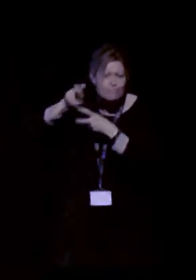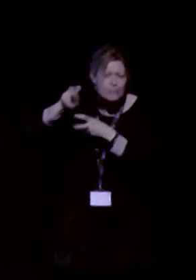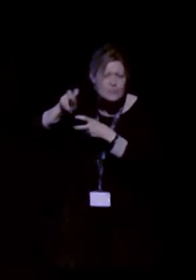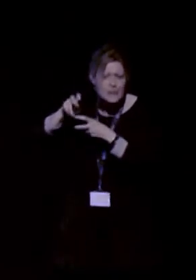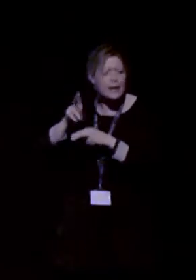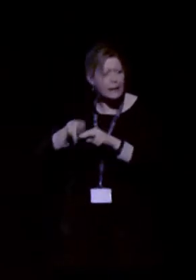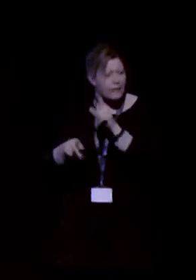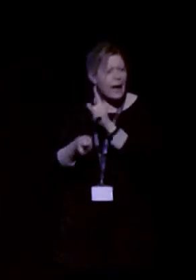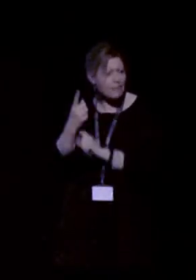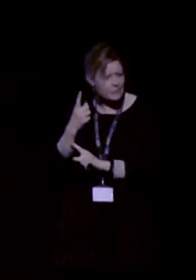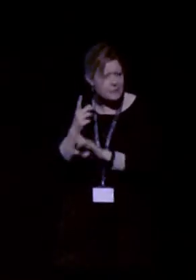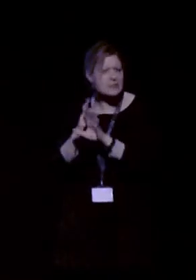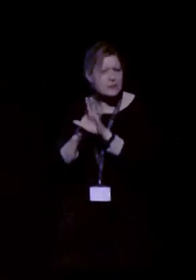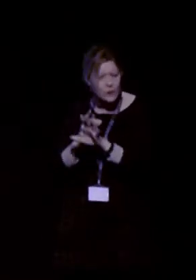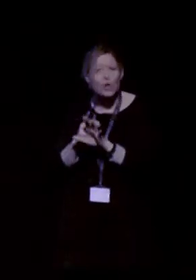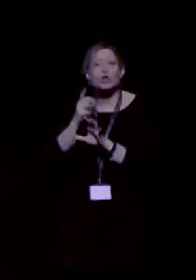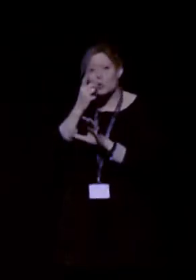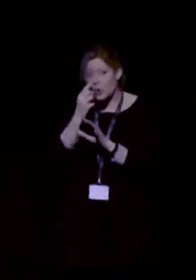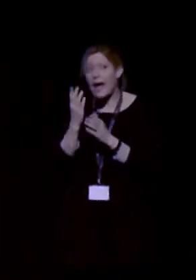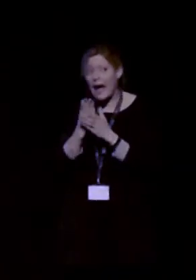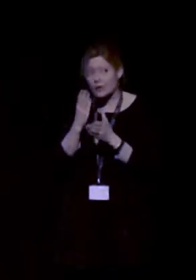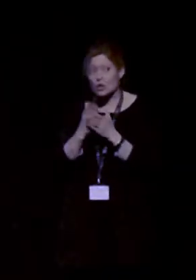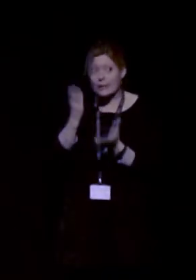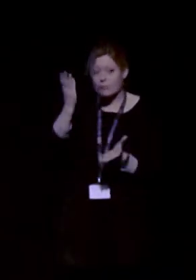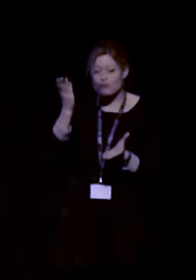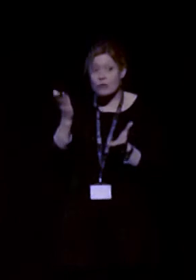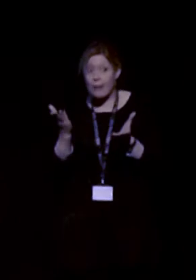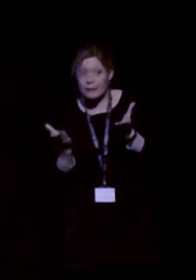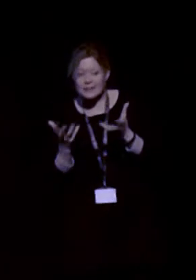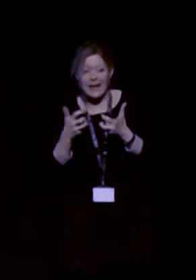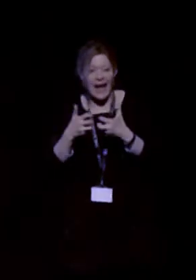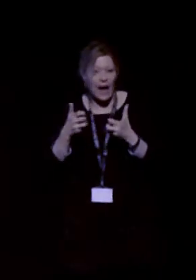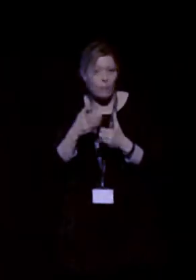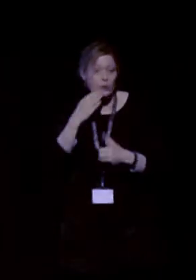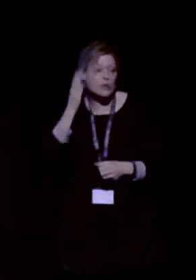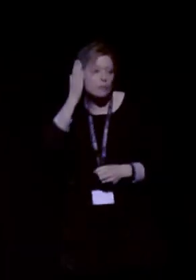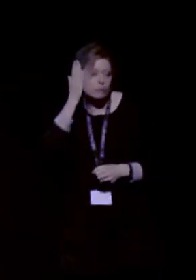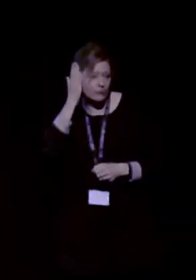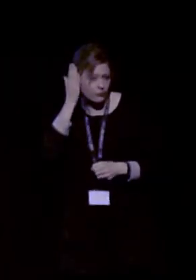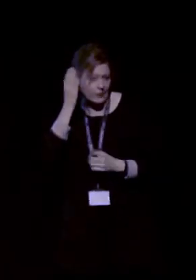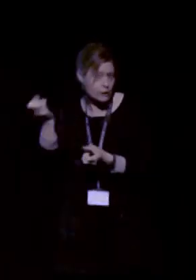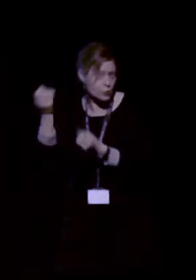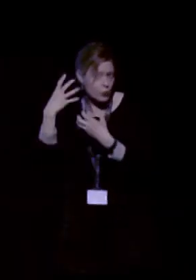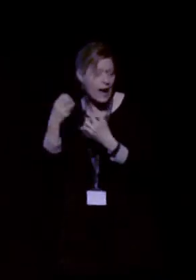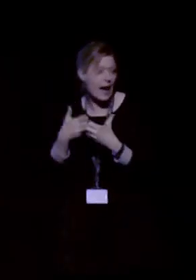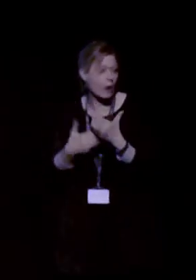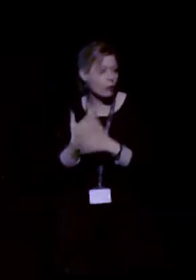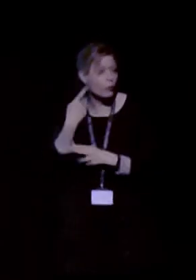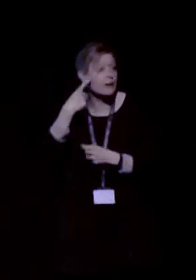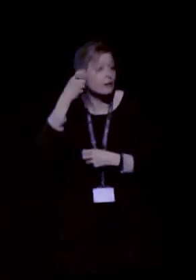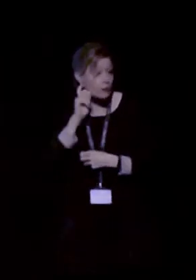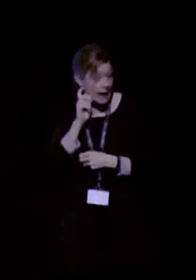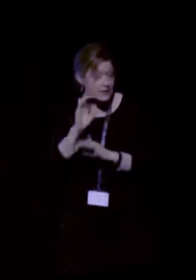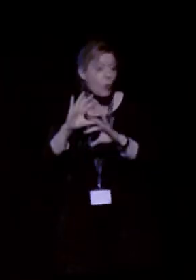by increasing the input from the periphery. And you could do that either with hearing aids or via the use of